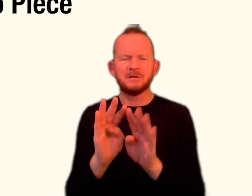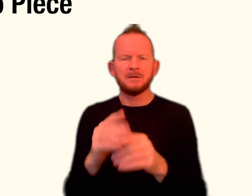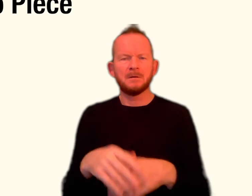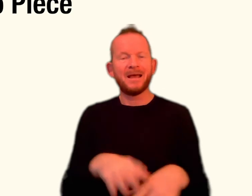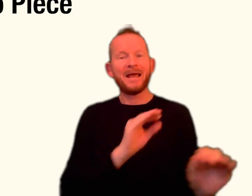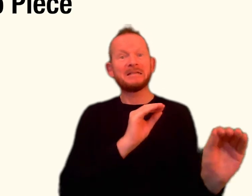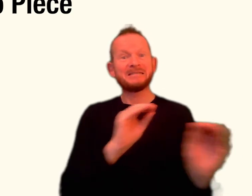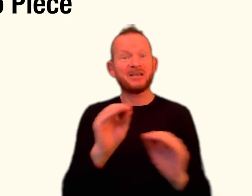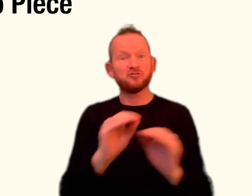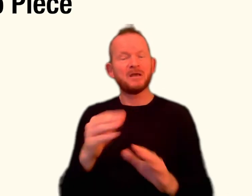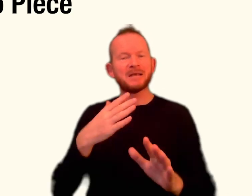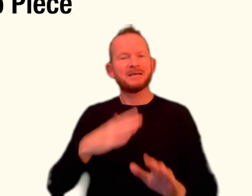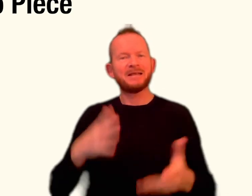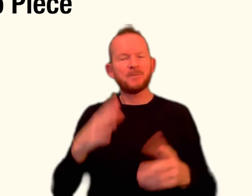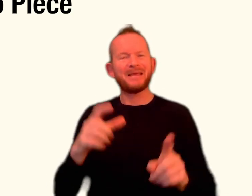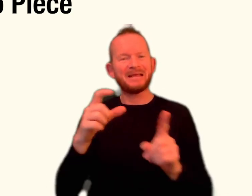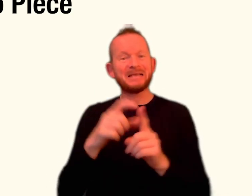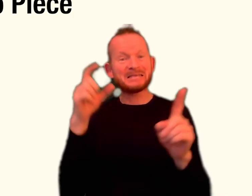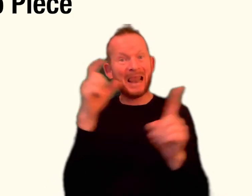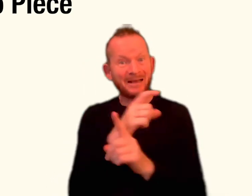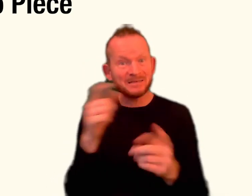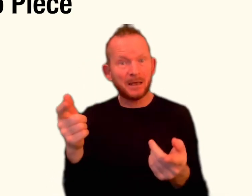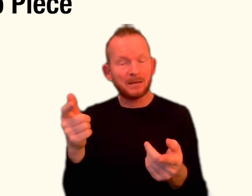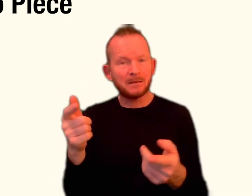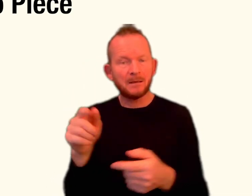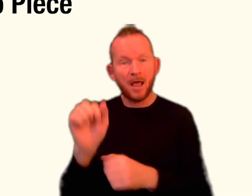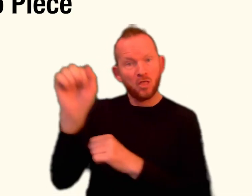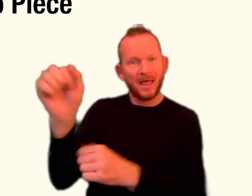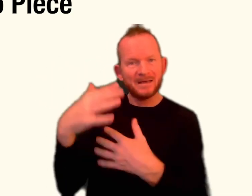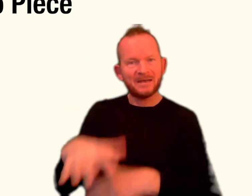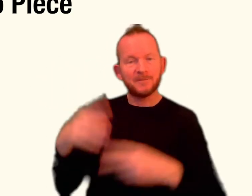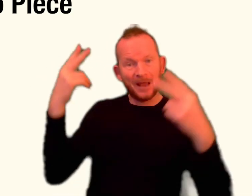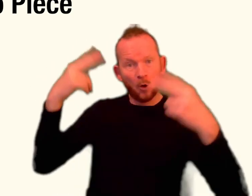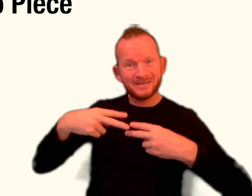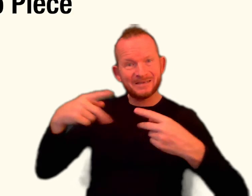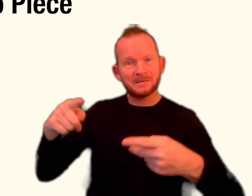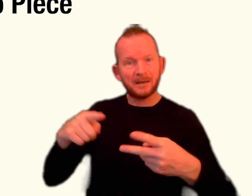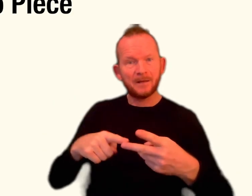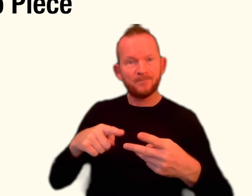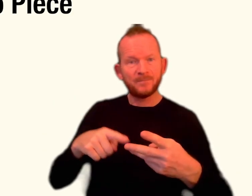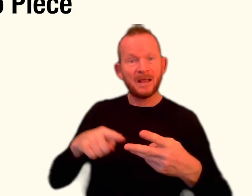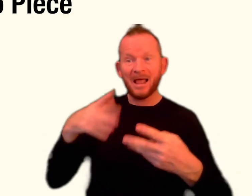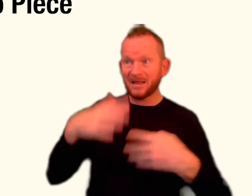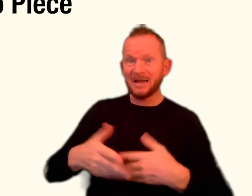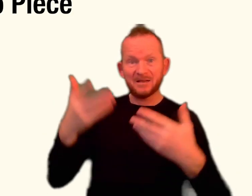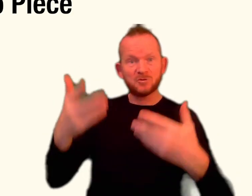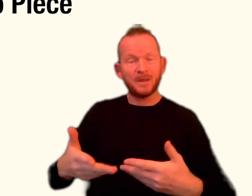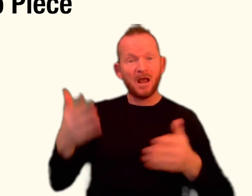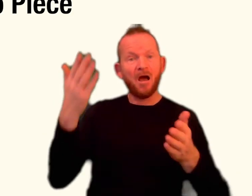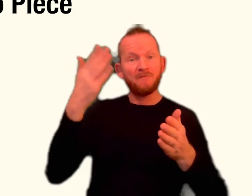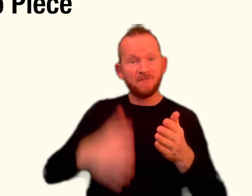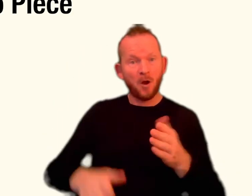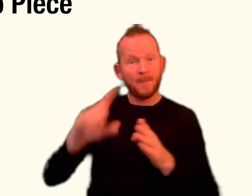Teachers need to be dyslexic. They need to be autistic. They need to be from